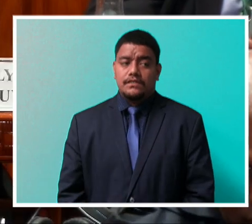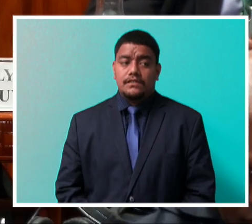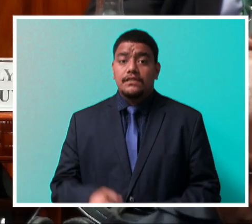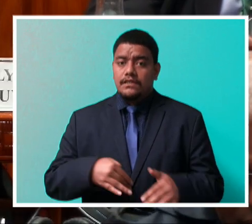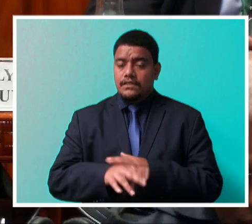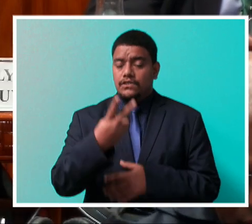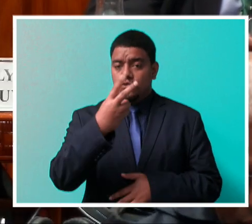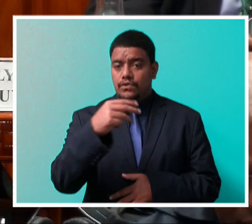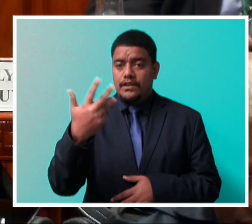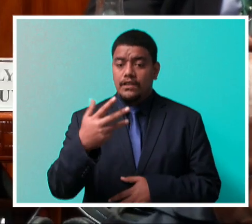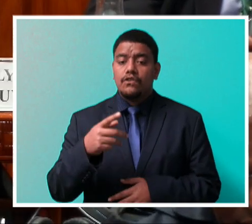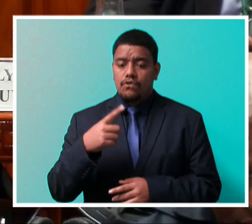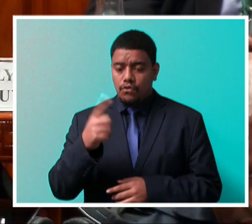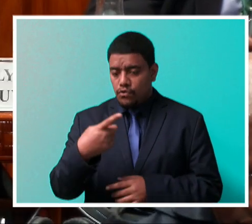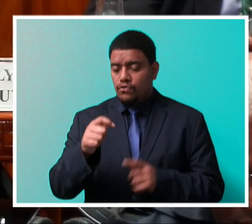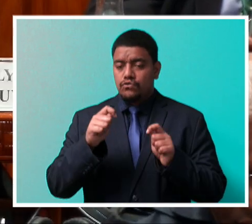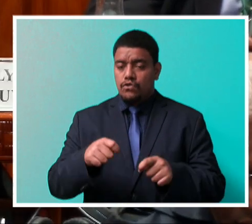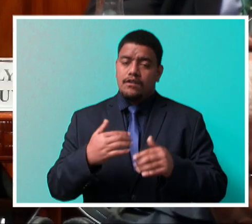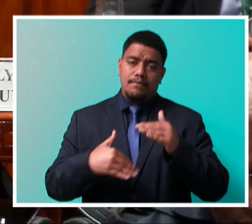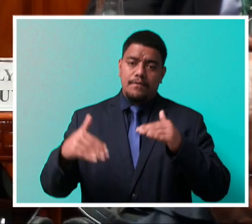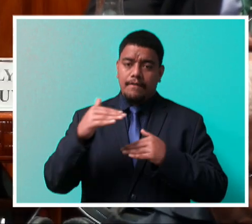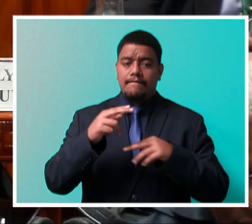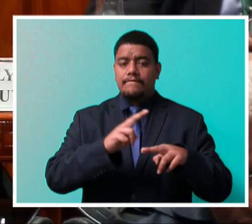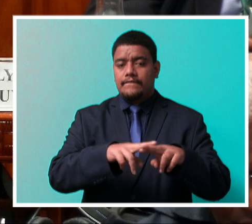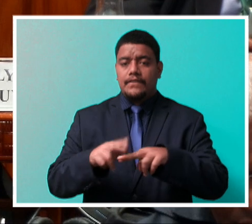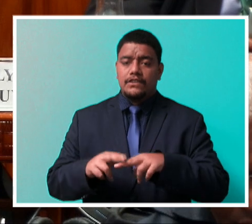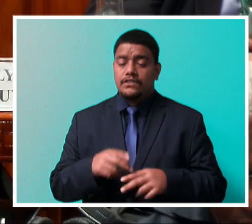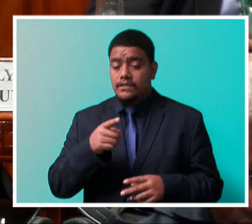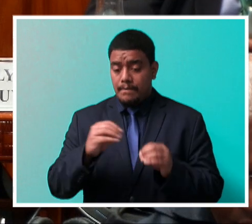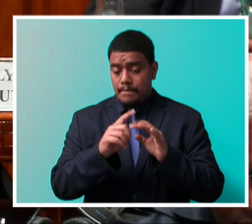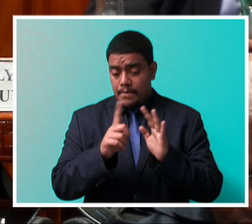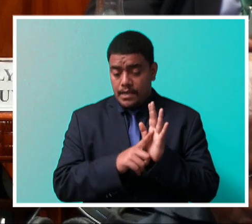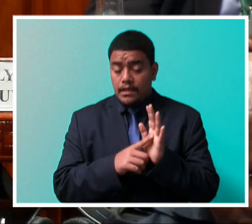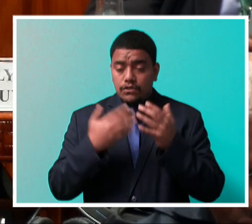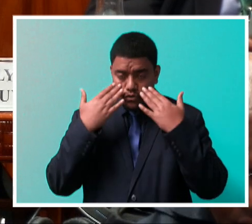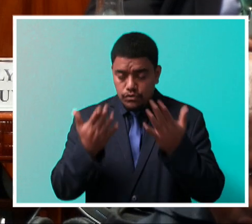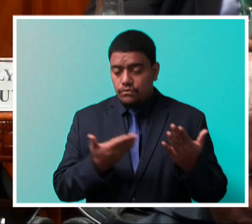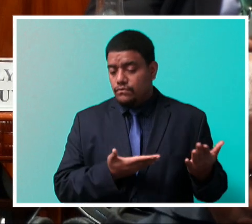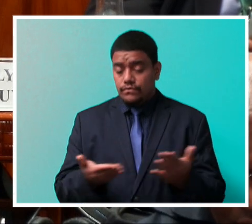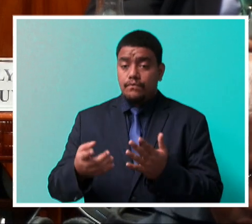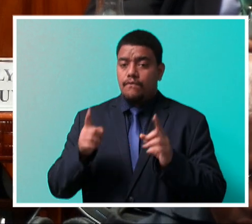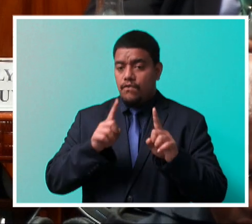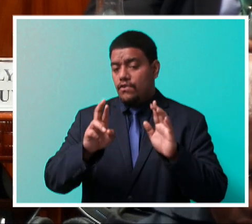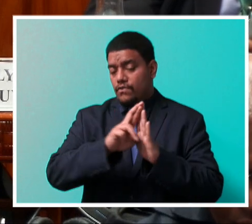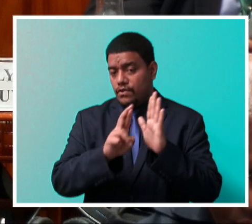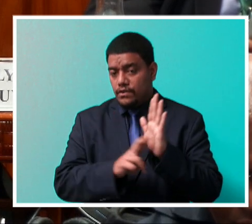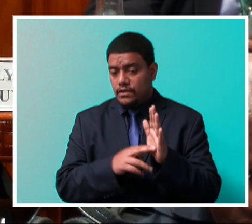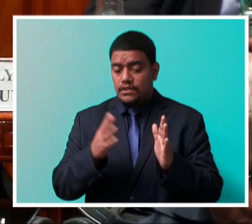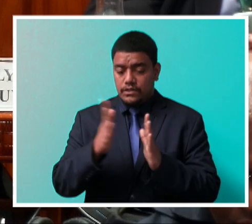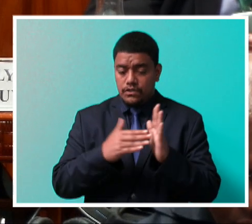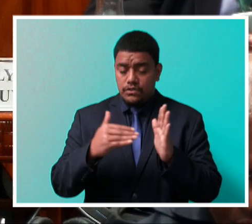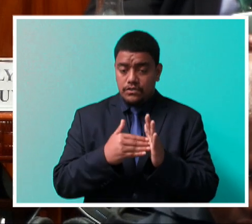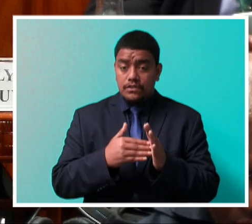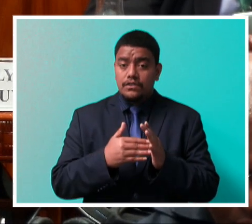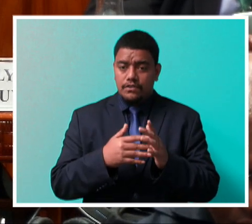2019 and continues to score above Fiji. The bill enables harmonization of subsidiary regulations with New Zealand civil aviation